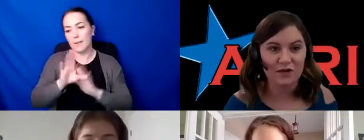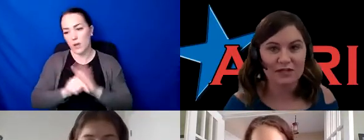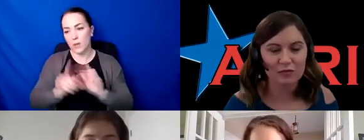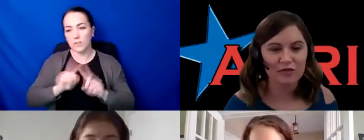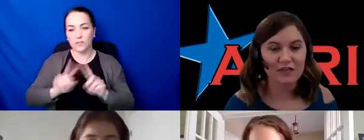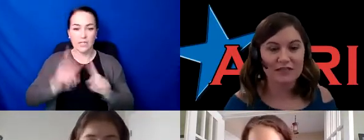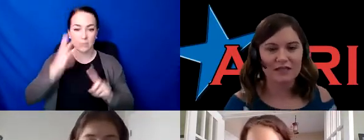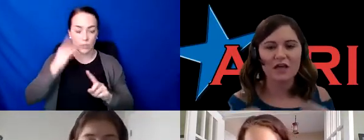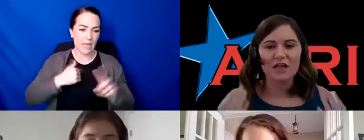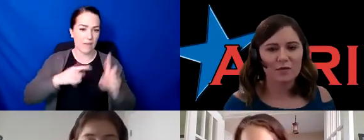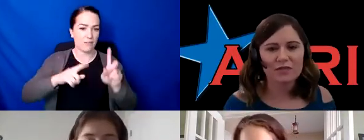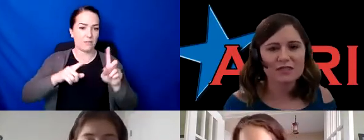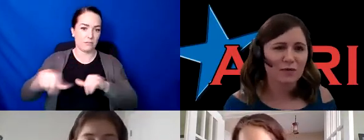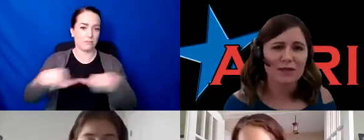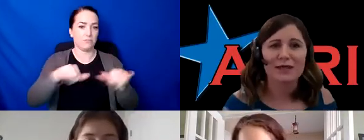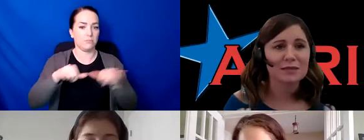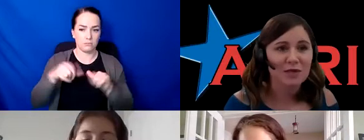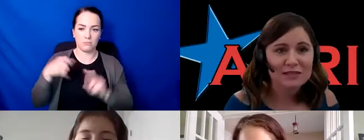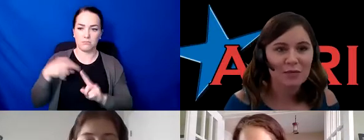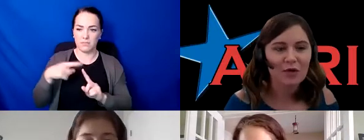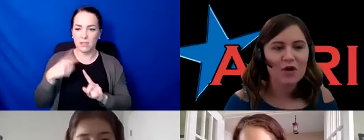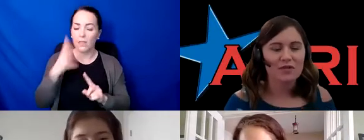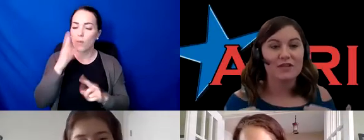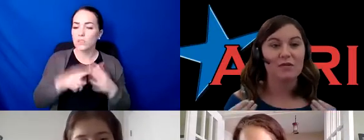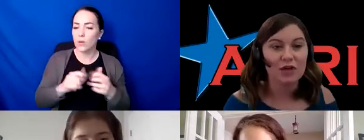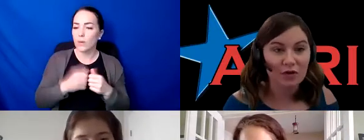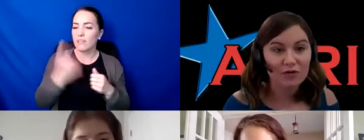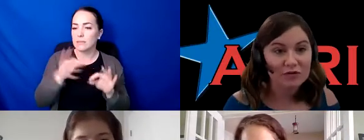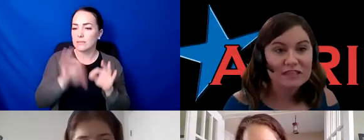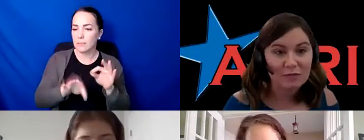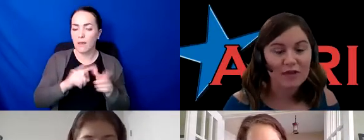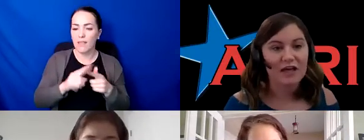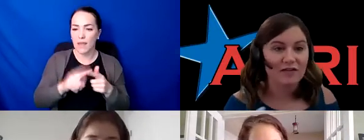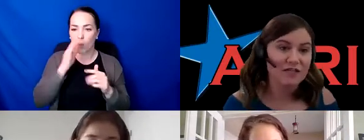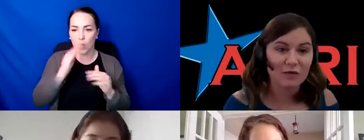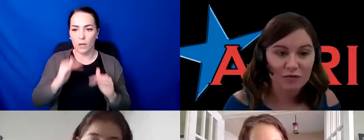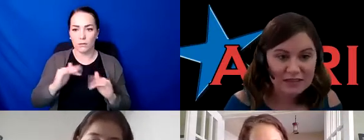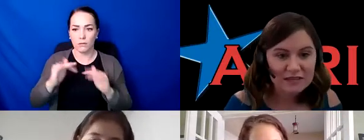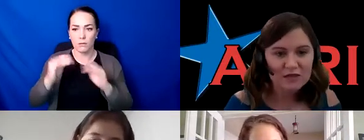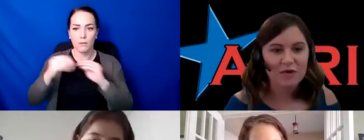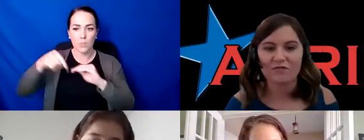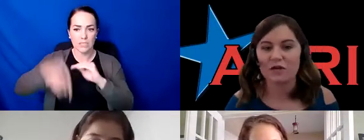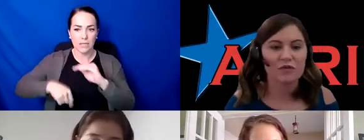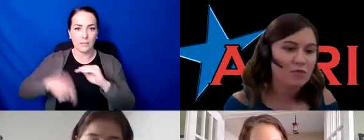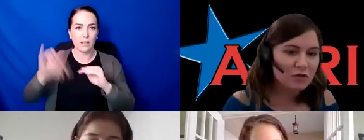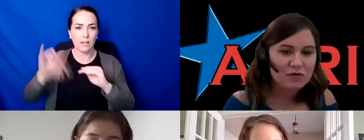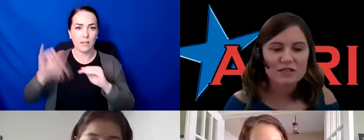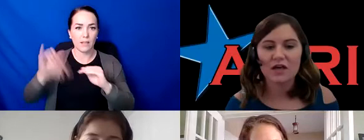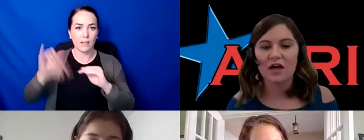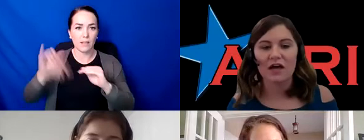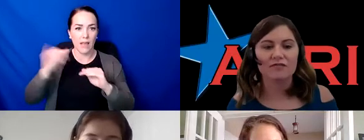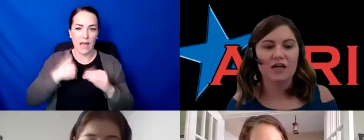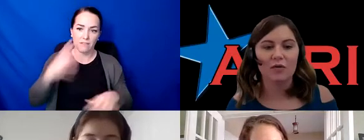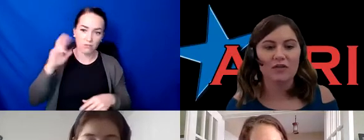experience very similar things. And they would start with like something simple, but then they would go real deep. Like, I've dealt with racism, I've dealt with